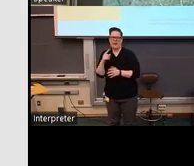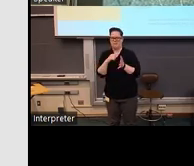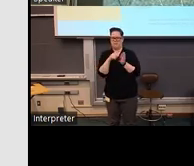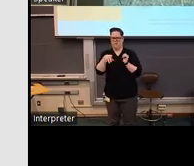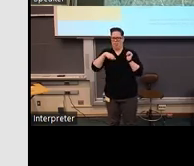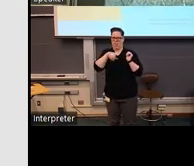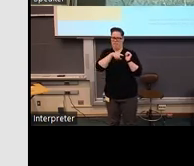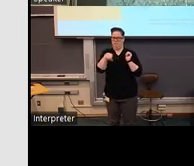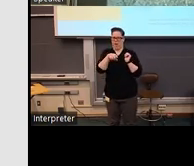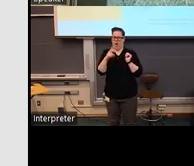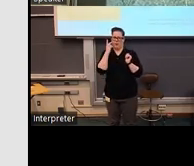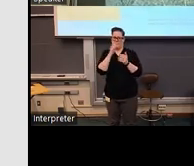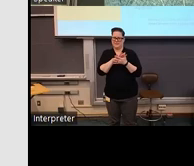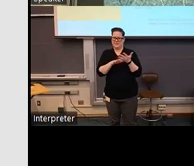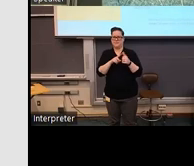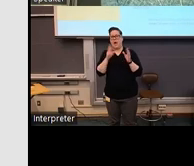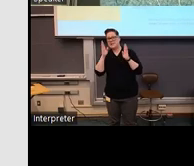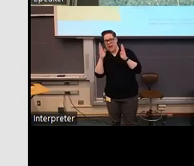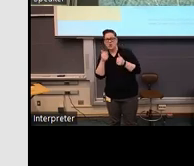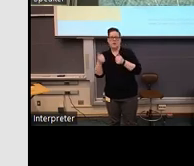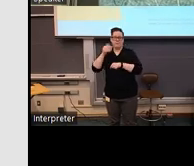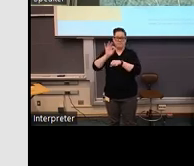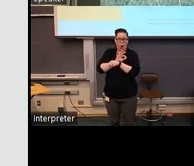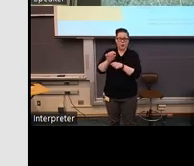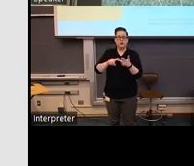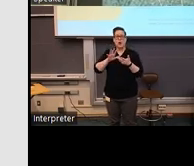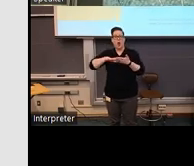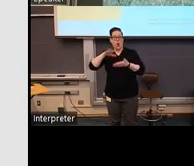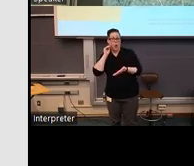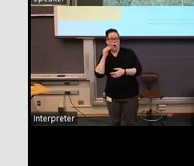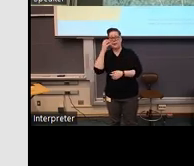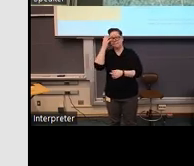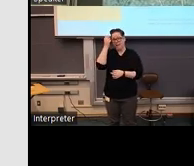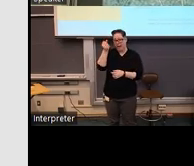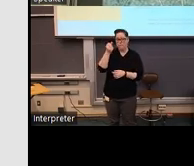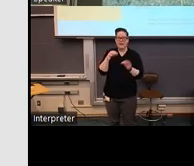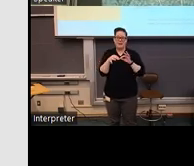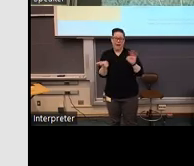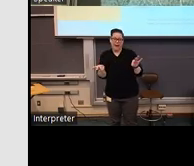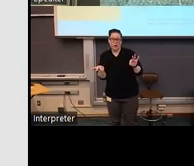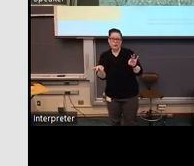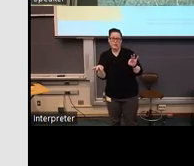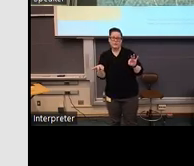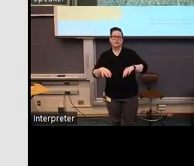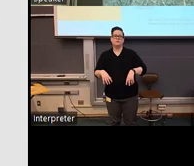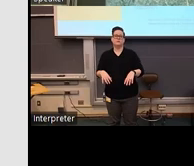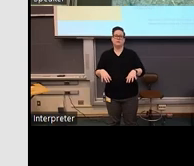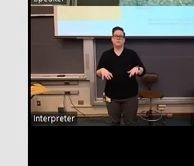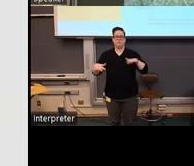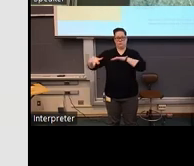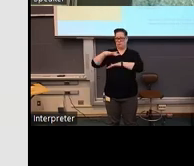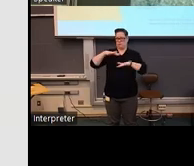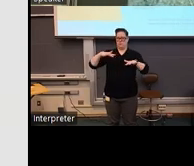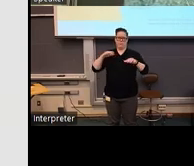in the bottom there. Attention, executive function, learning, memory, language, perceptual